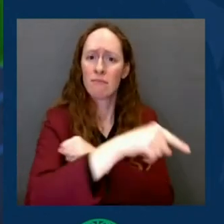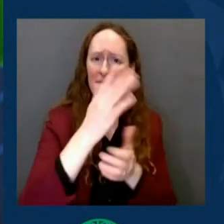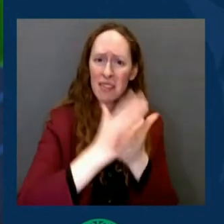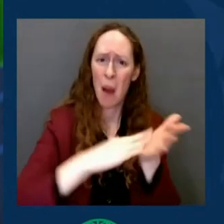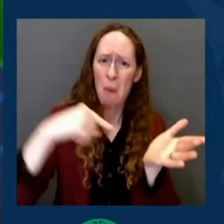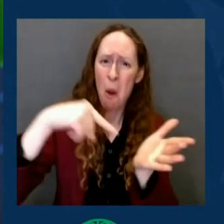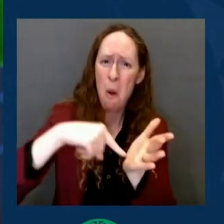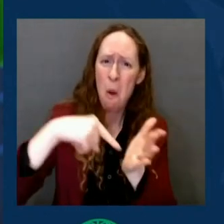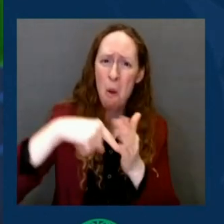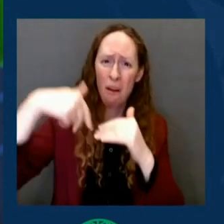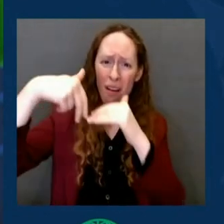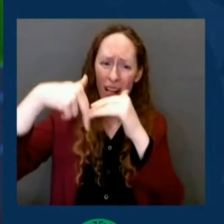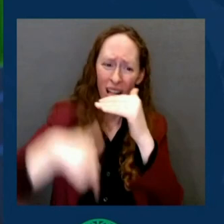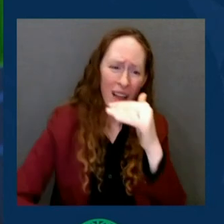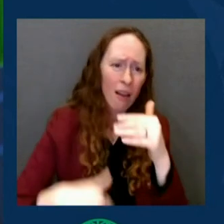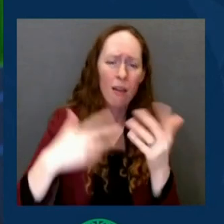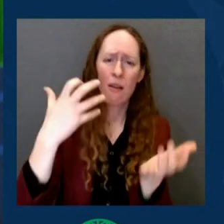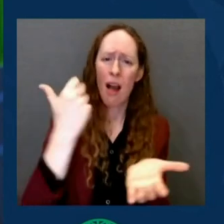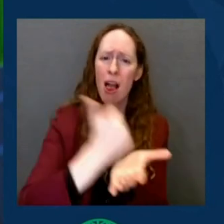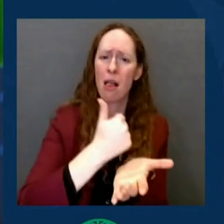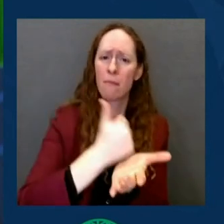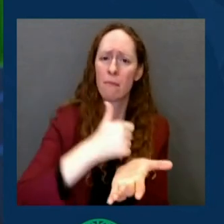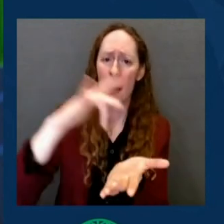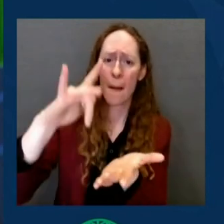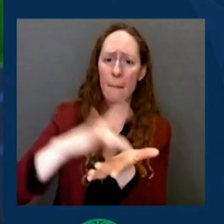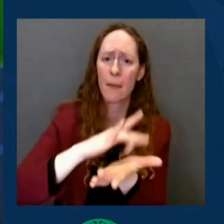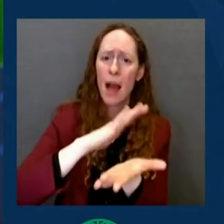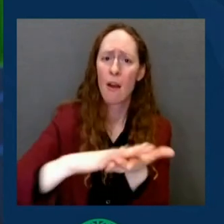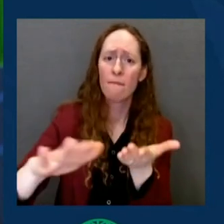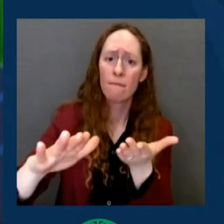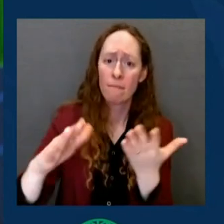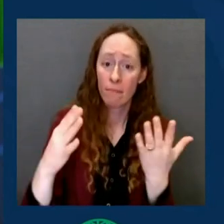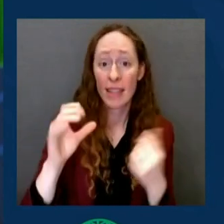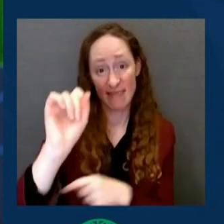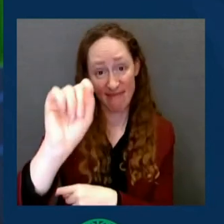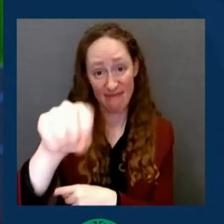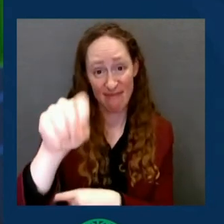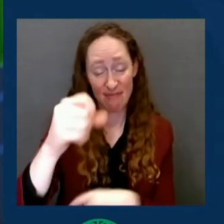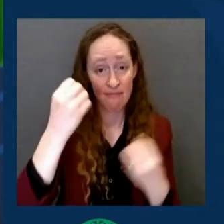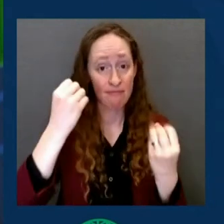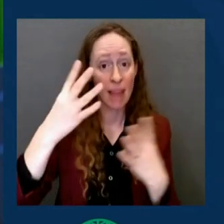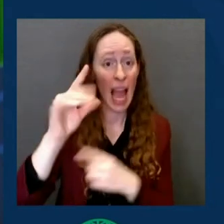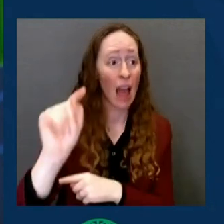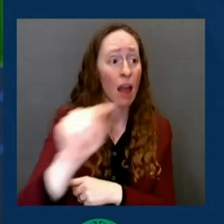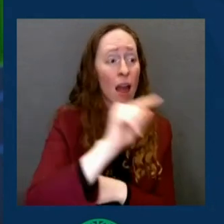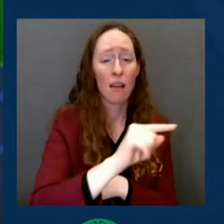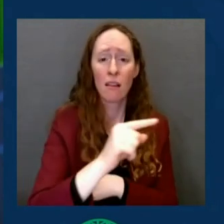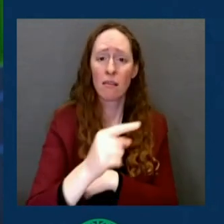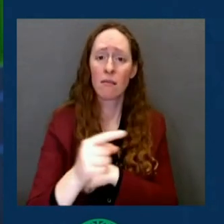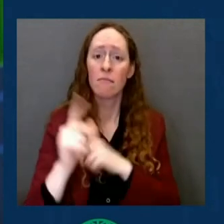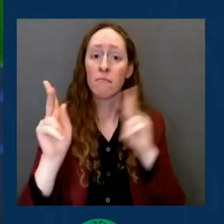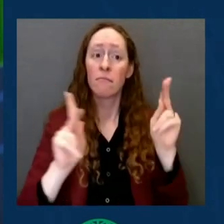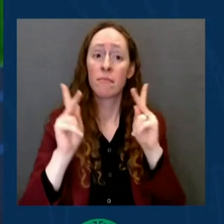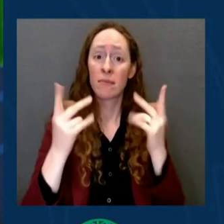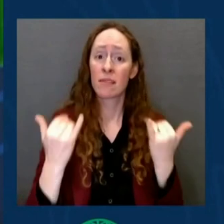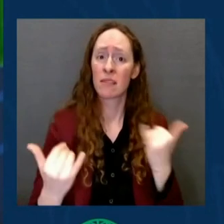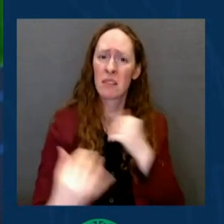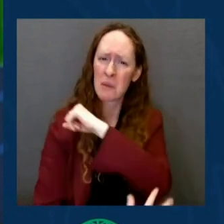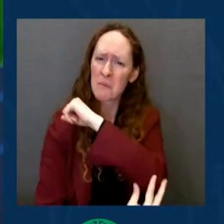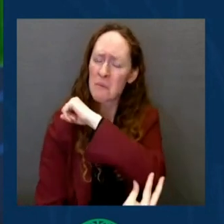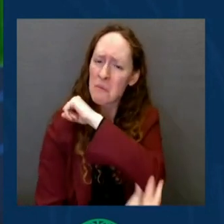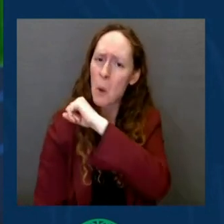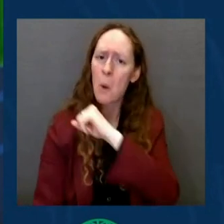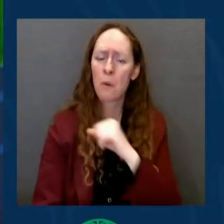living and fall into extreme poverty. The situation is even more difficult